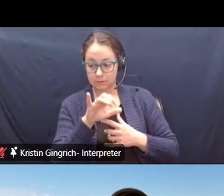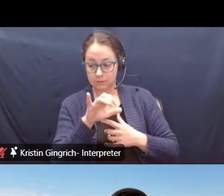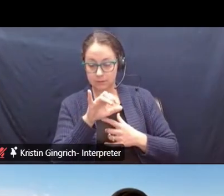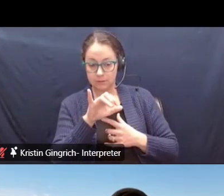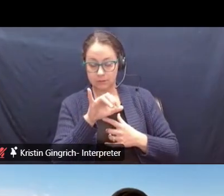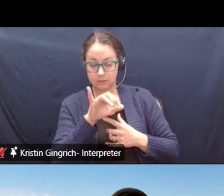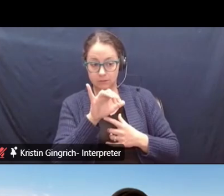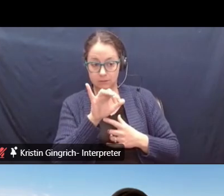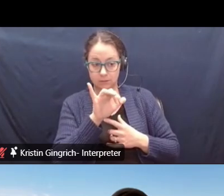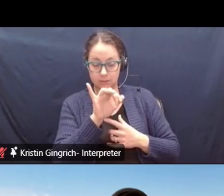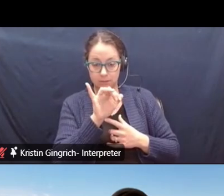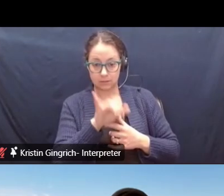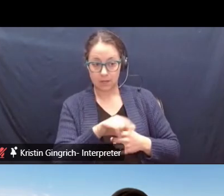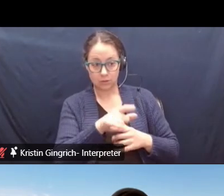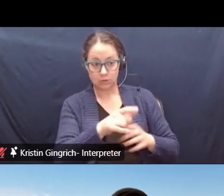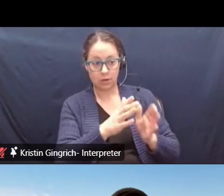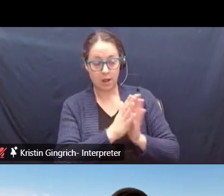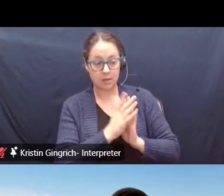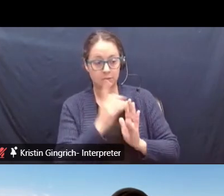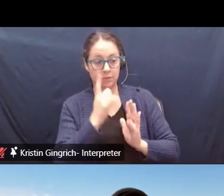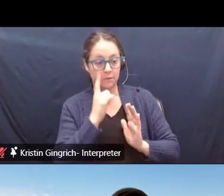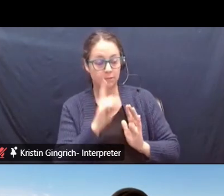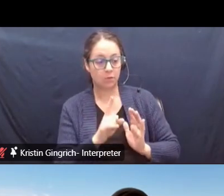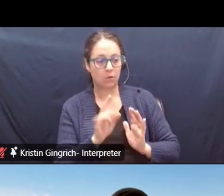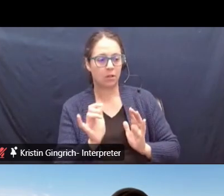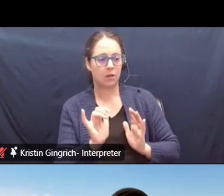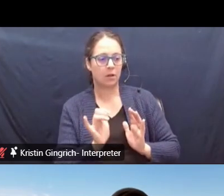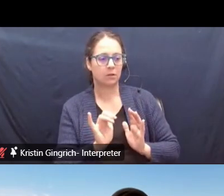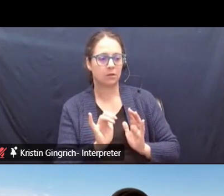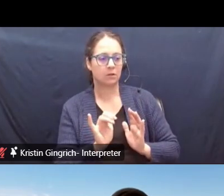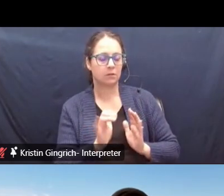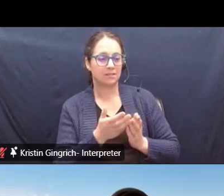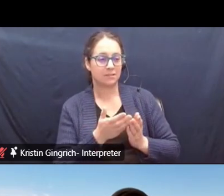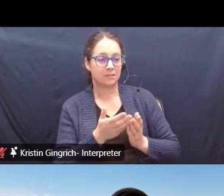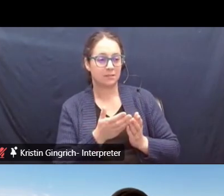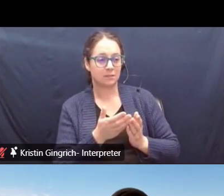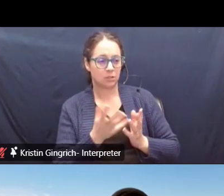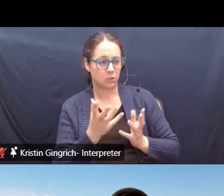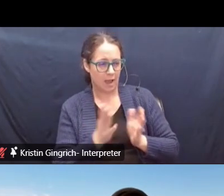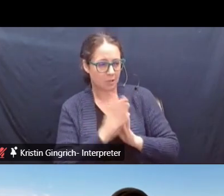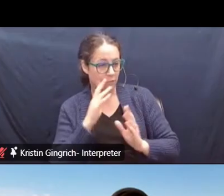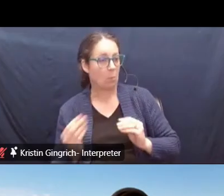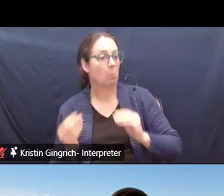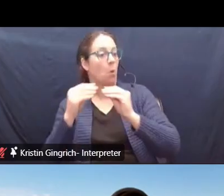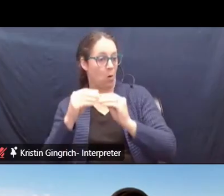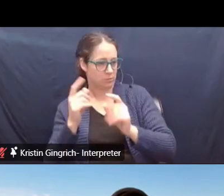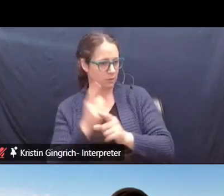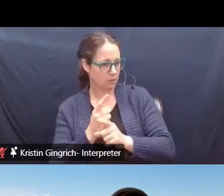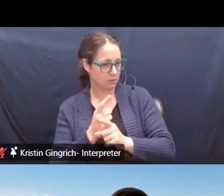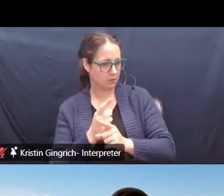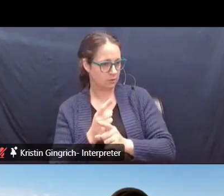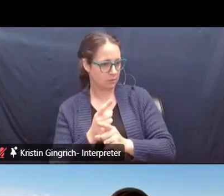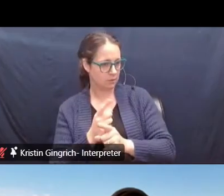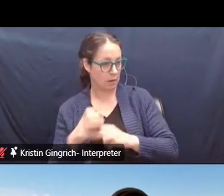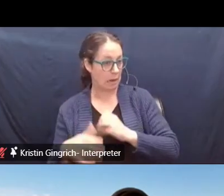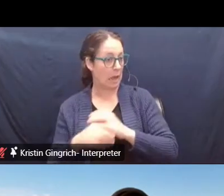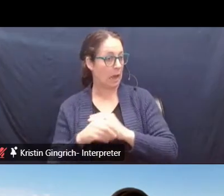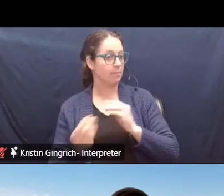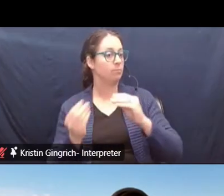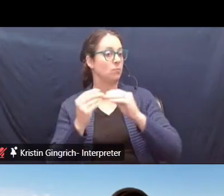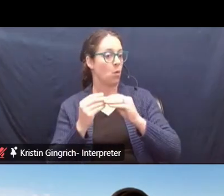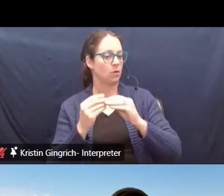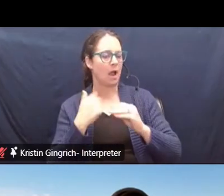like you're asking for like stuff in addition to that, right? Like I'm